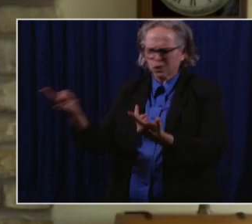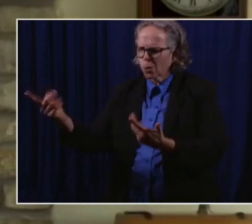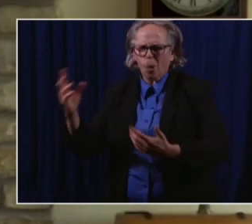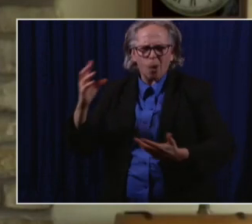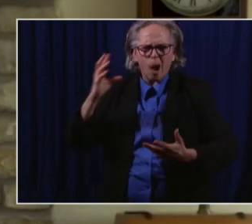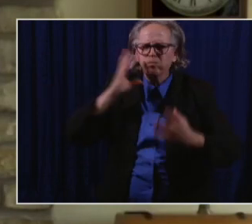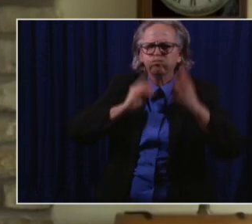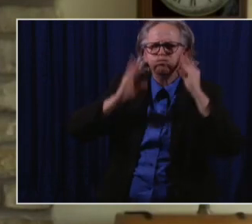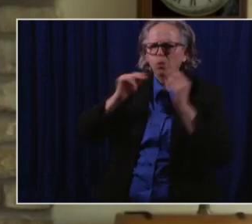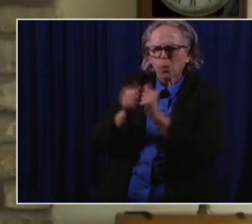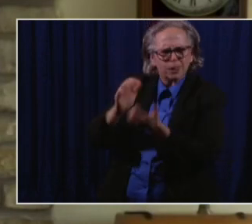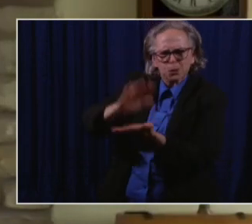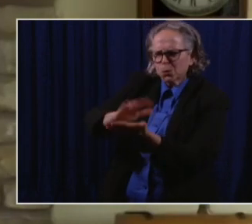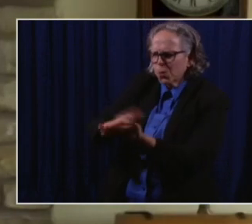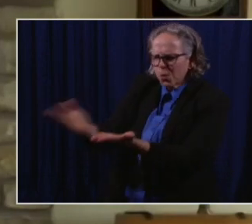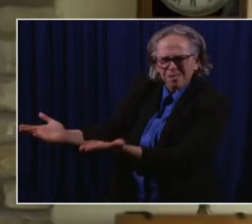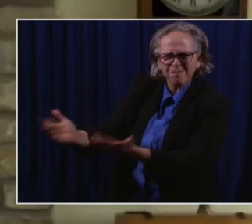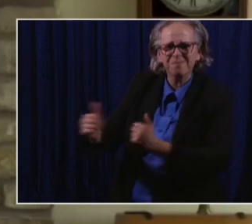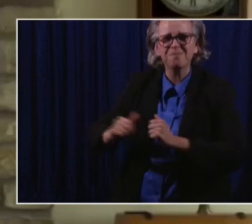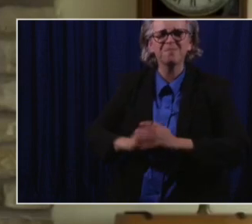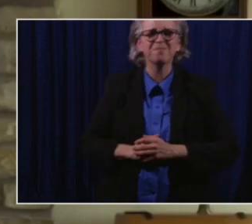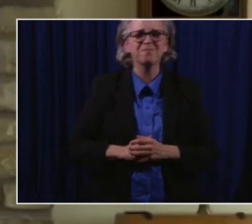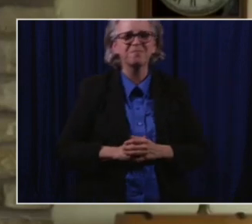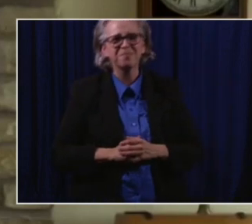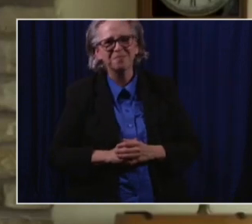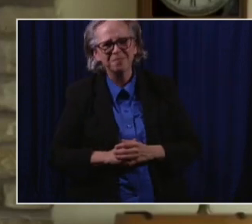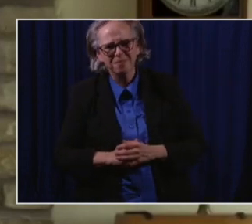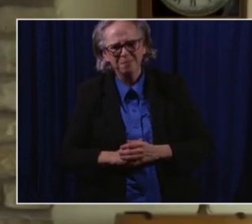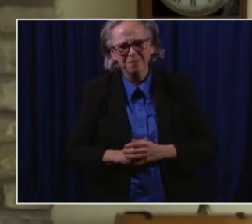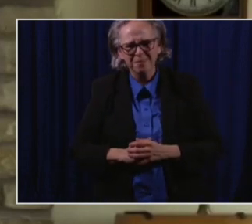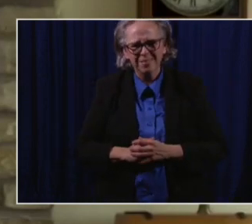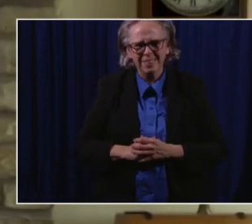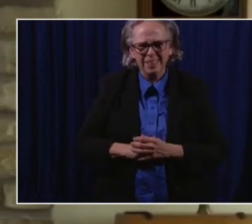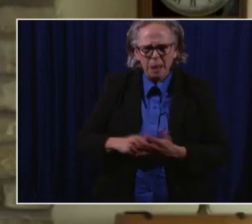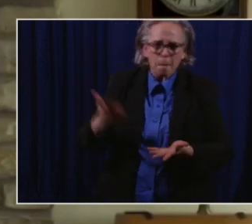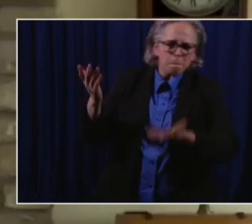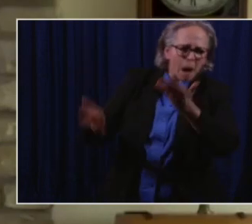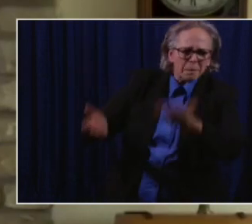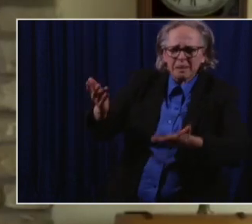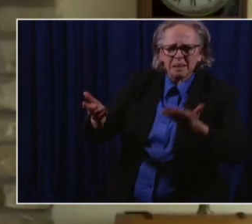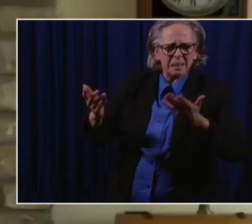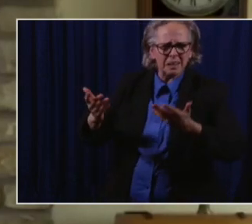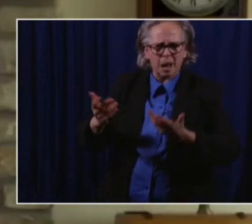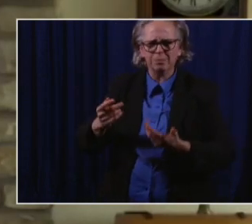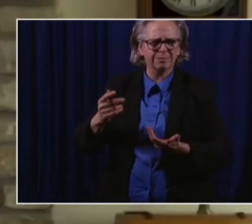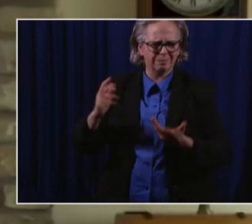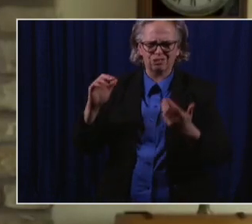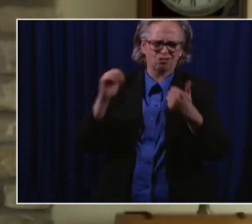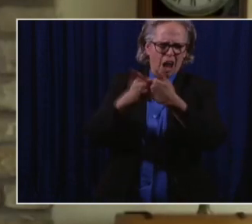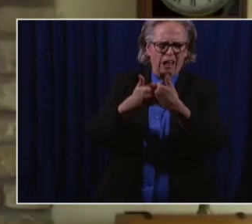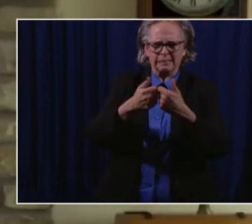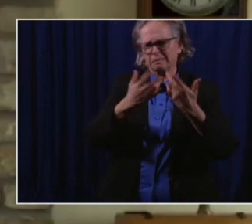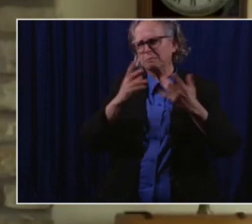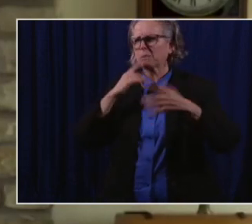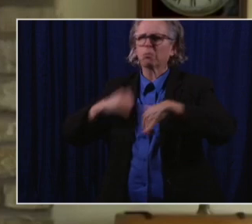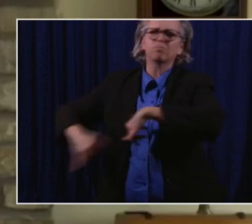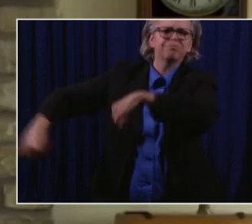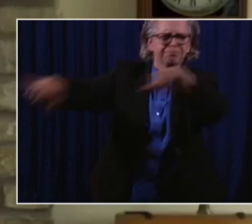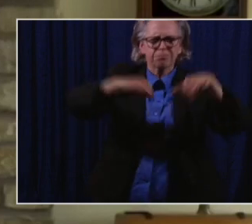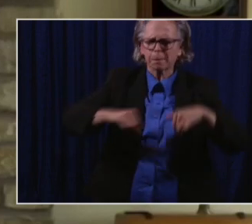your students? And besides something that maybe another teacher might be